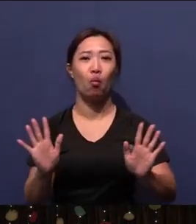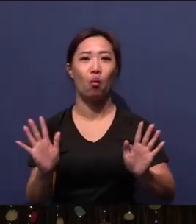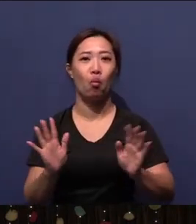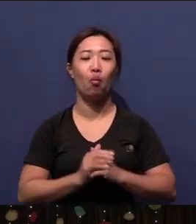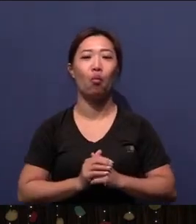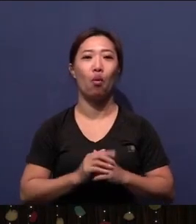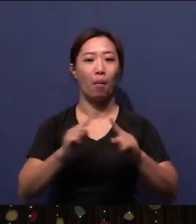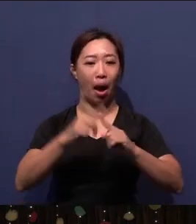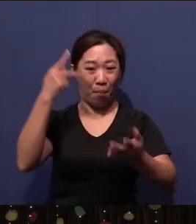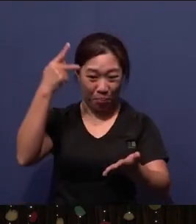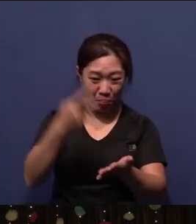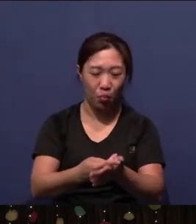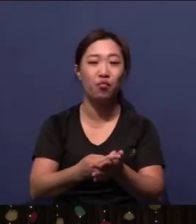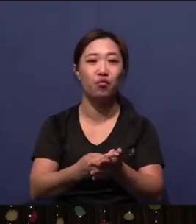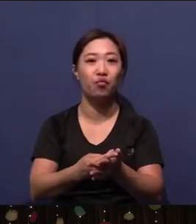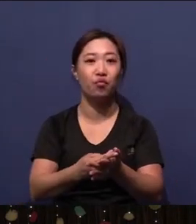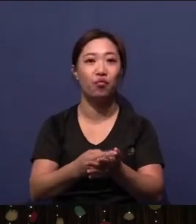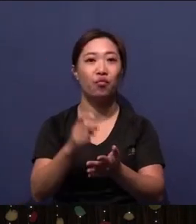But it proves